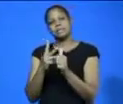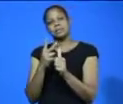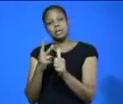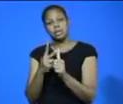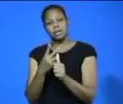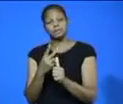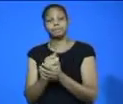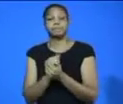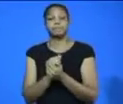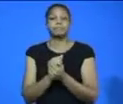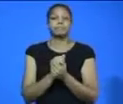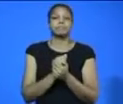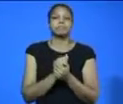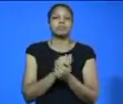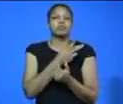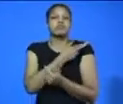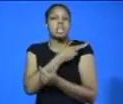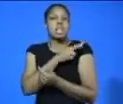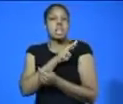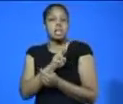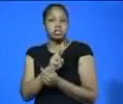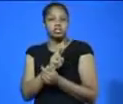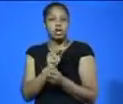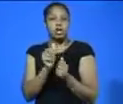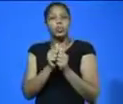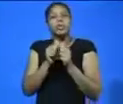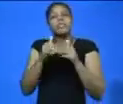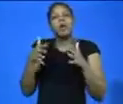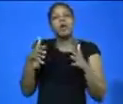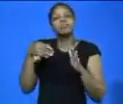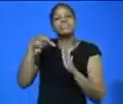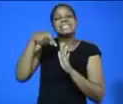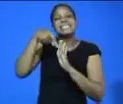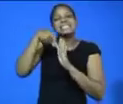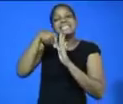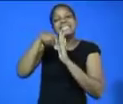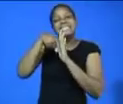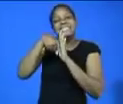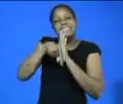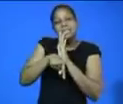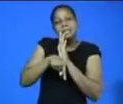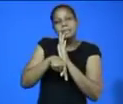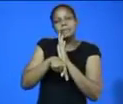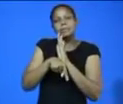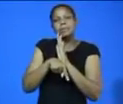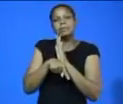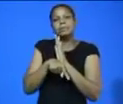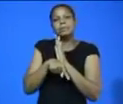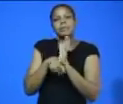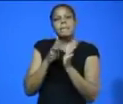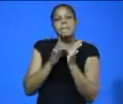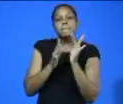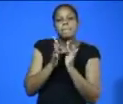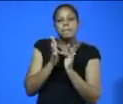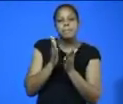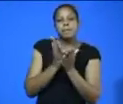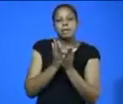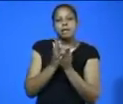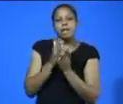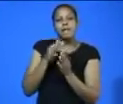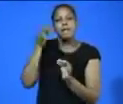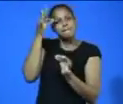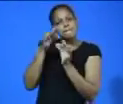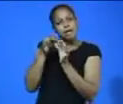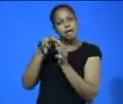religion without deep-rooted biblical faith jumps out